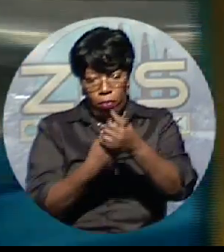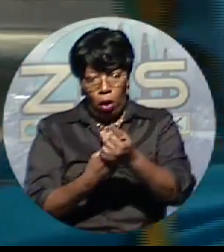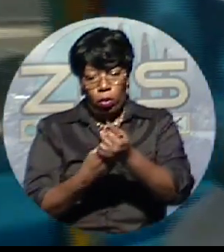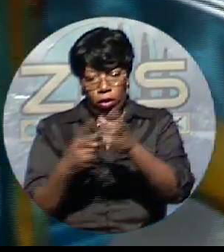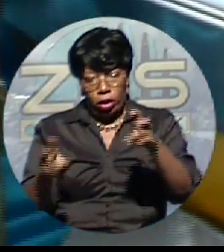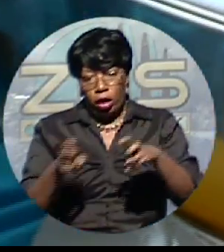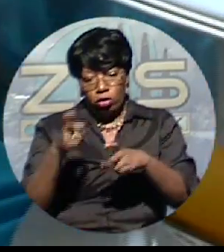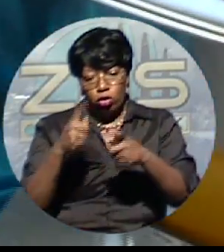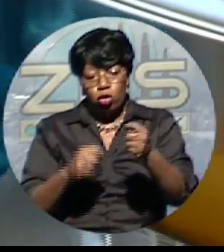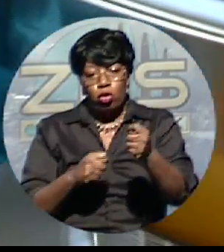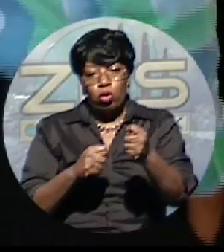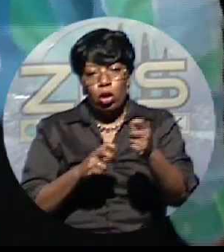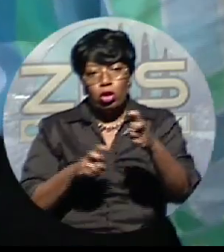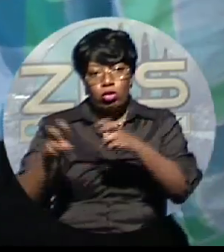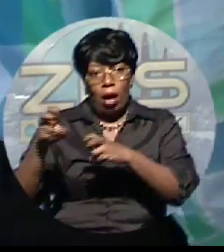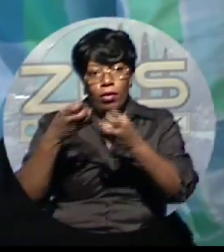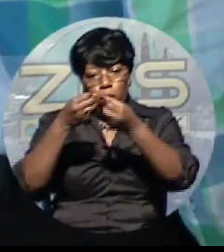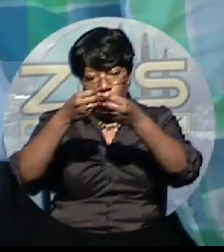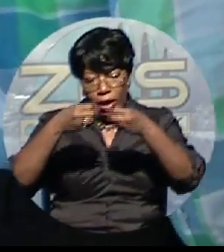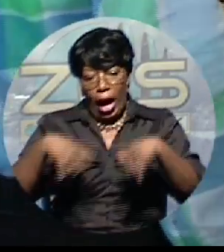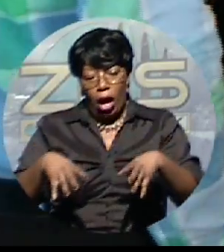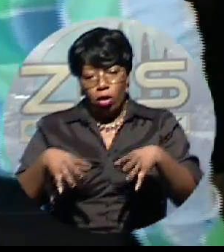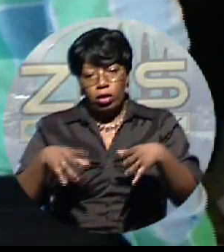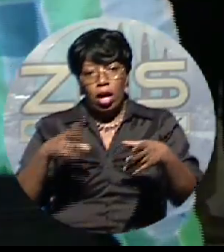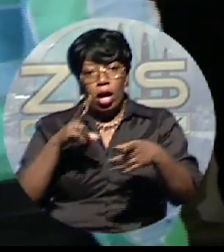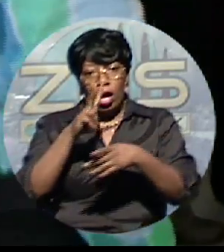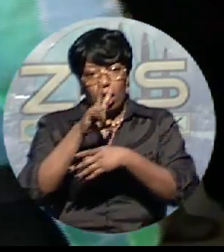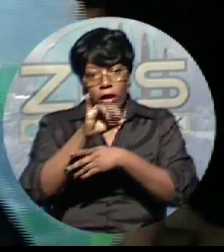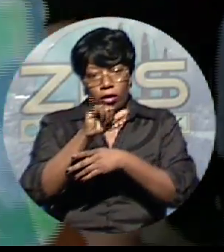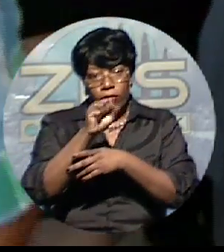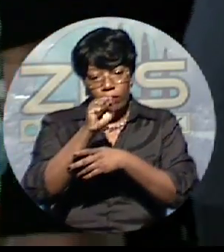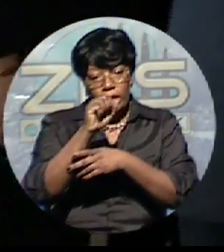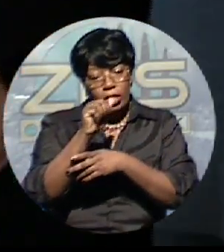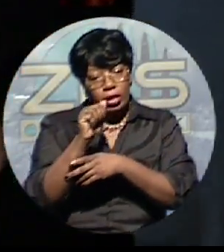to travel without needing a visa. Clint Watson, ZNS Network News.